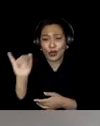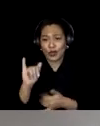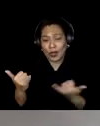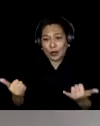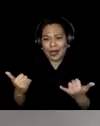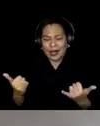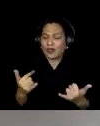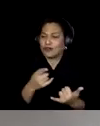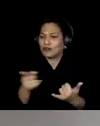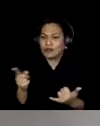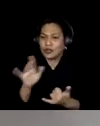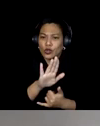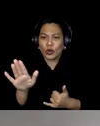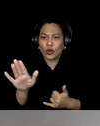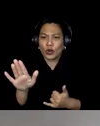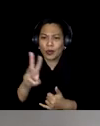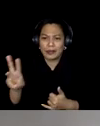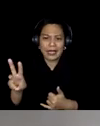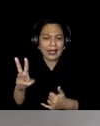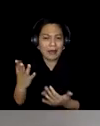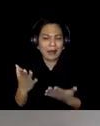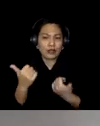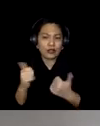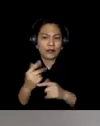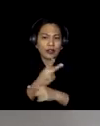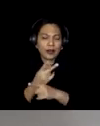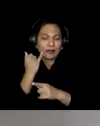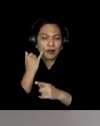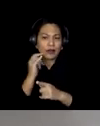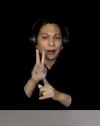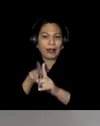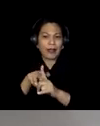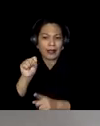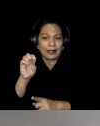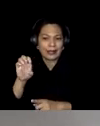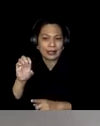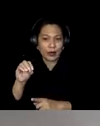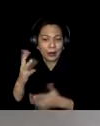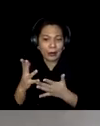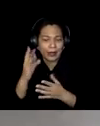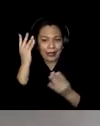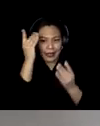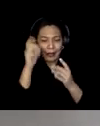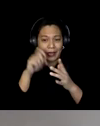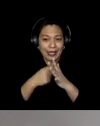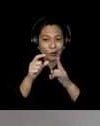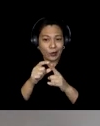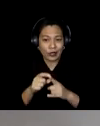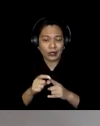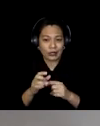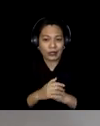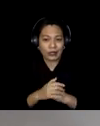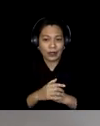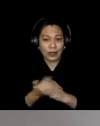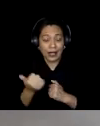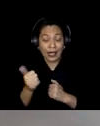think of, they want to do SEO for, and maybe we can try to think of some keywords that might be relevant to that particular website.